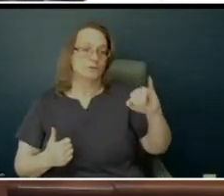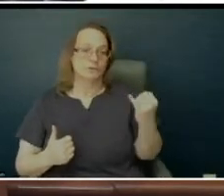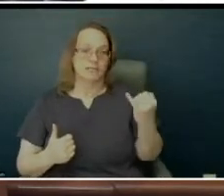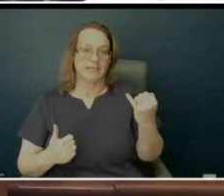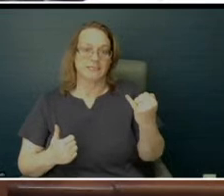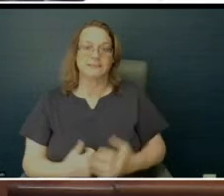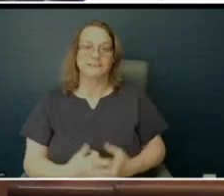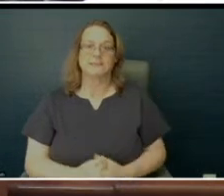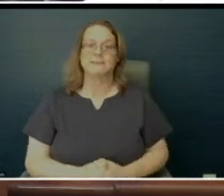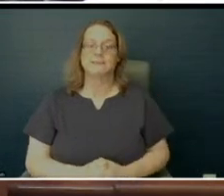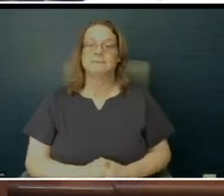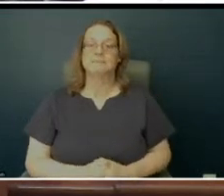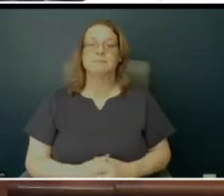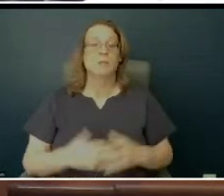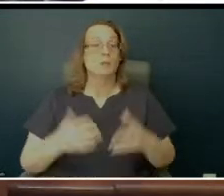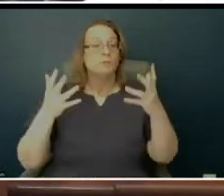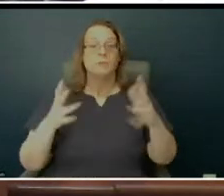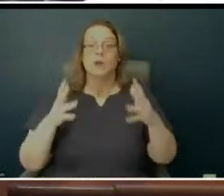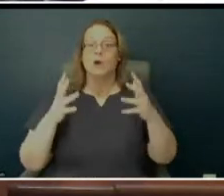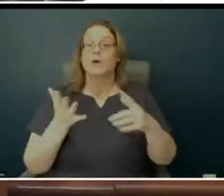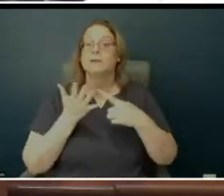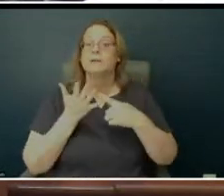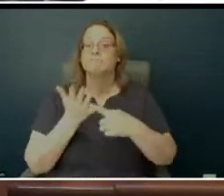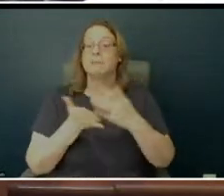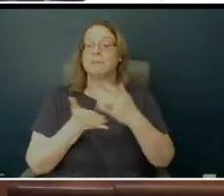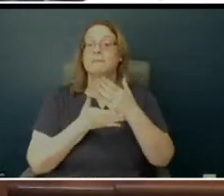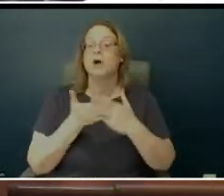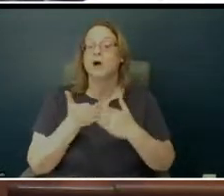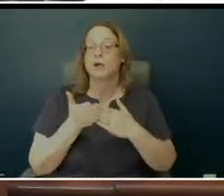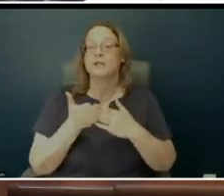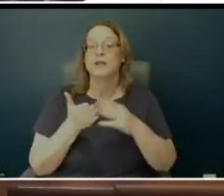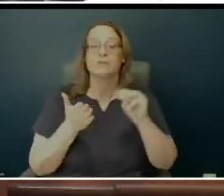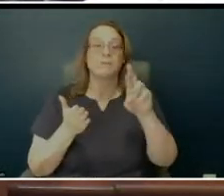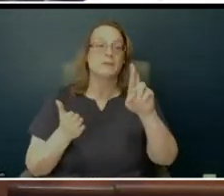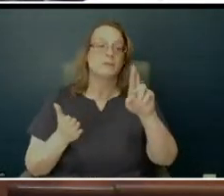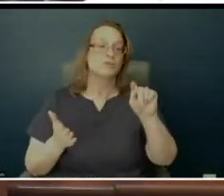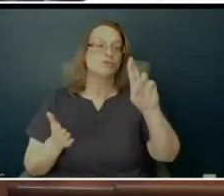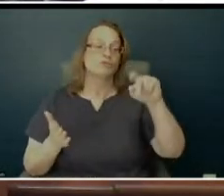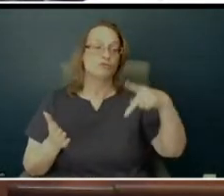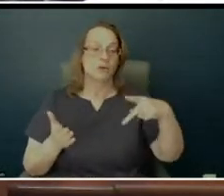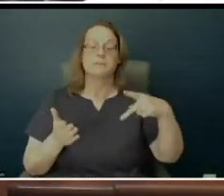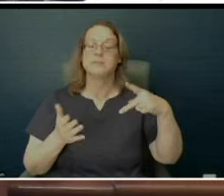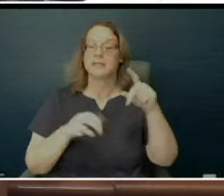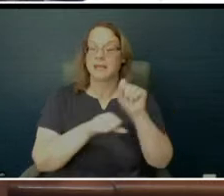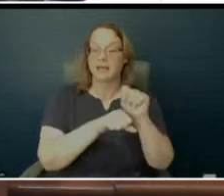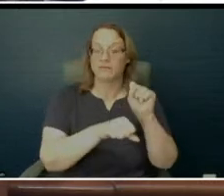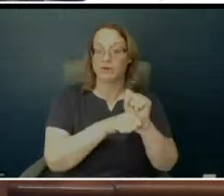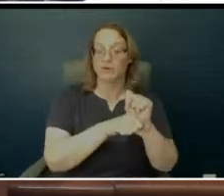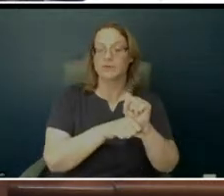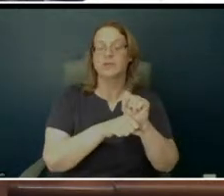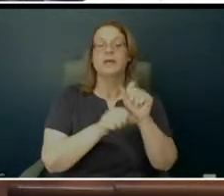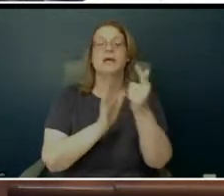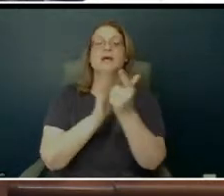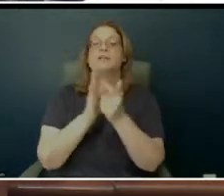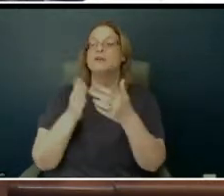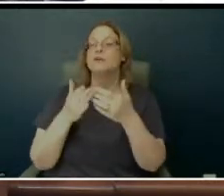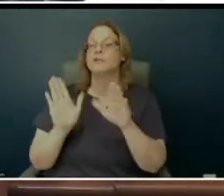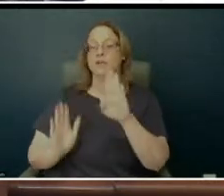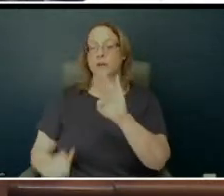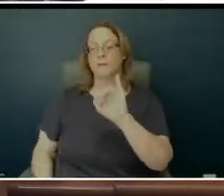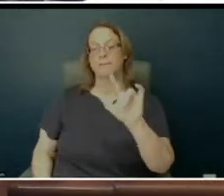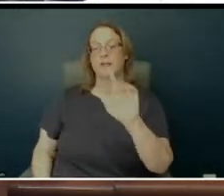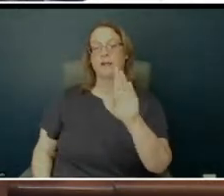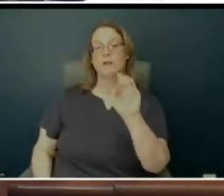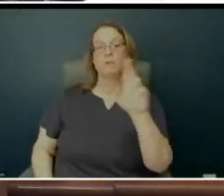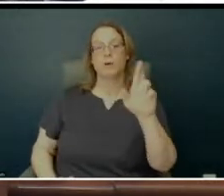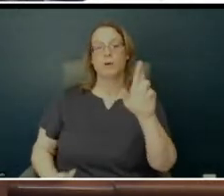already covered part of Mr. Trump's effort. We heard from Attorney General Bill Barr tell the story and